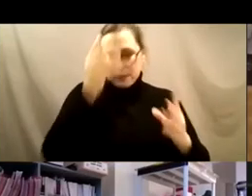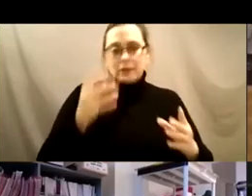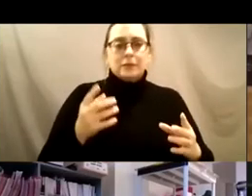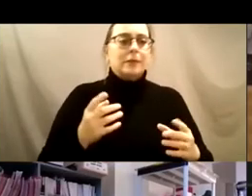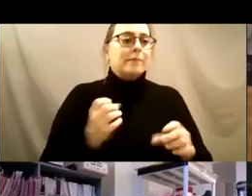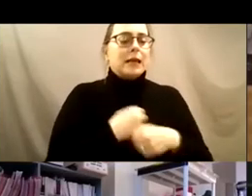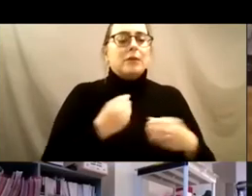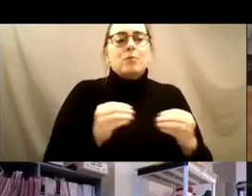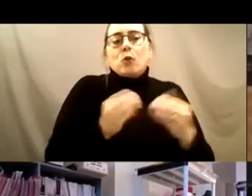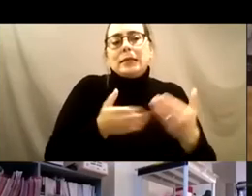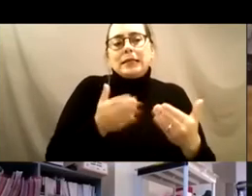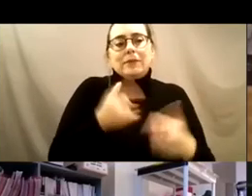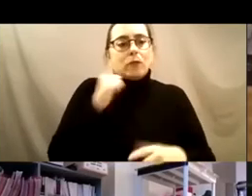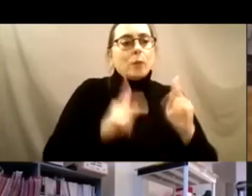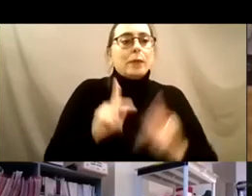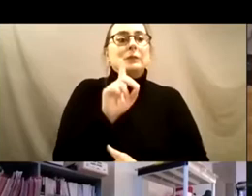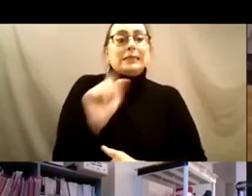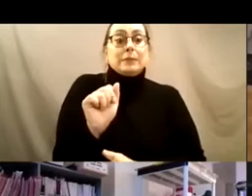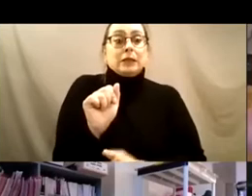for people with disabilities to know